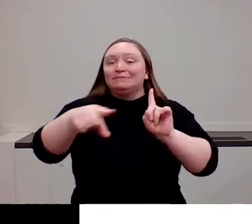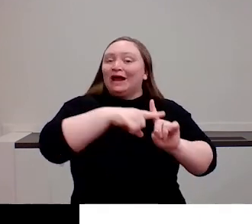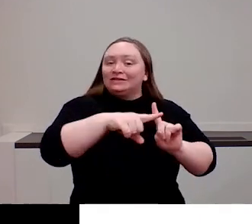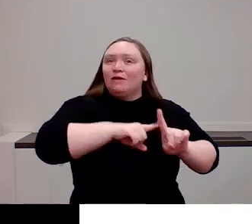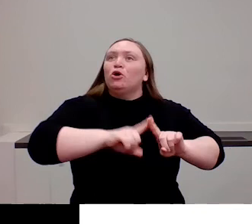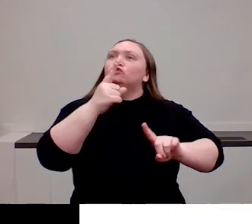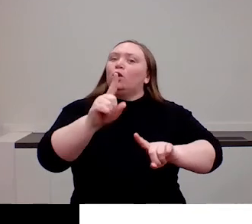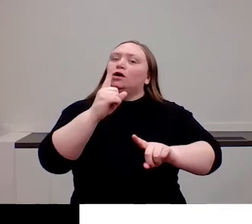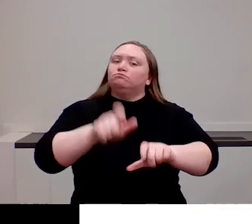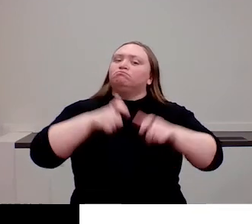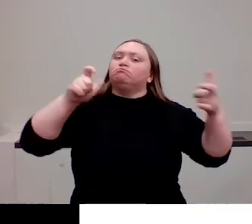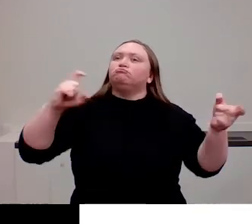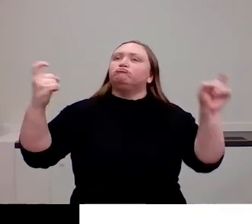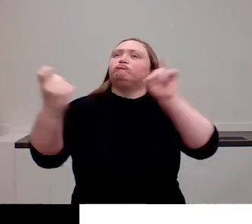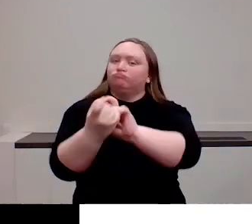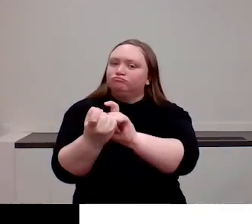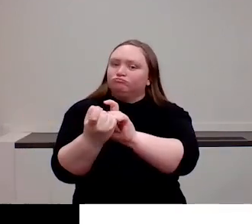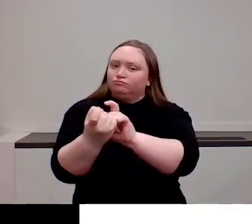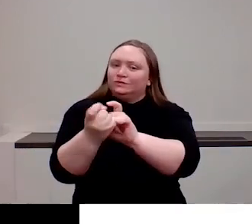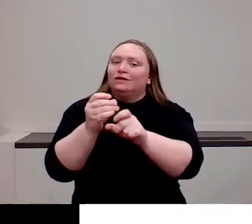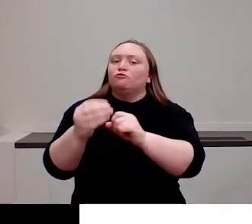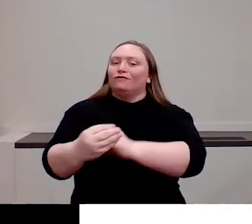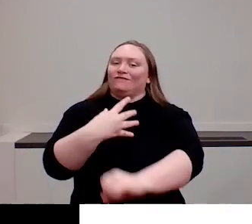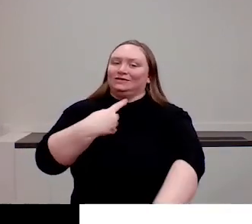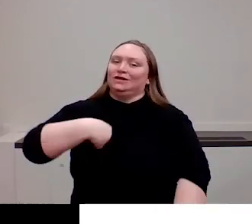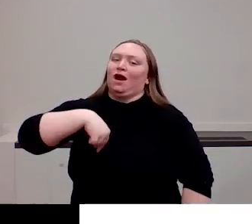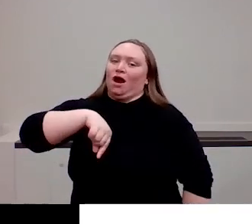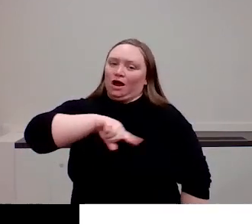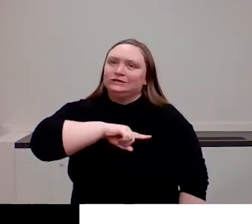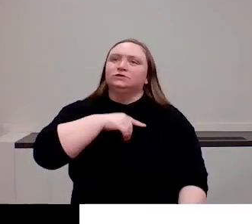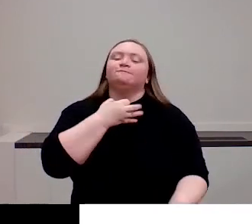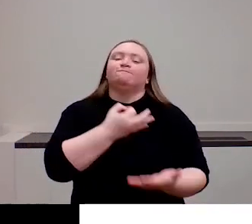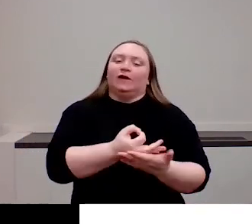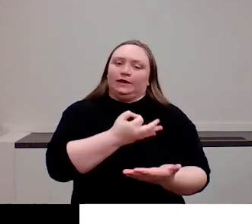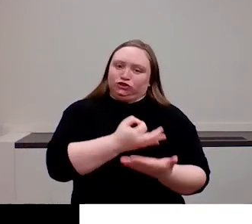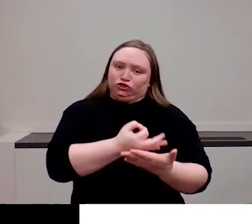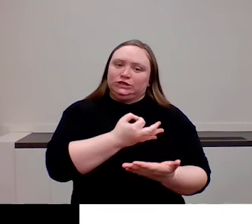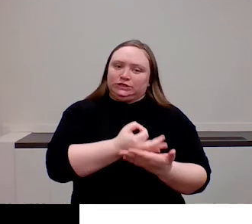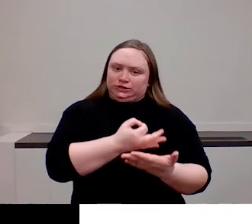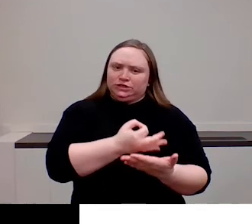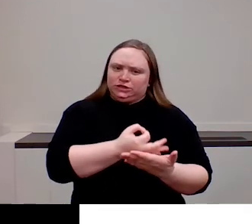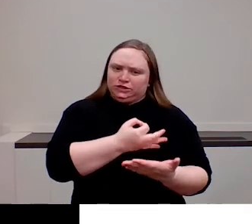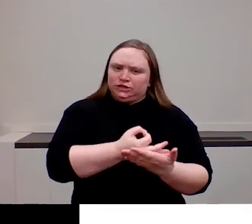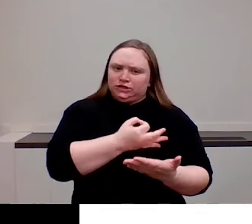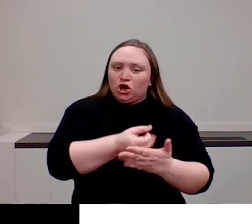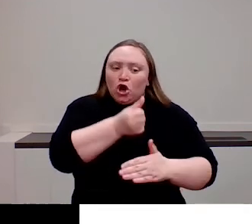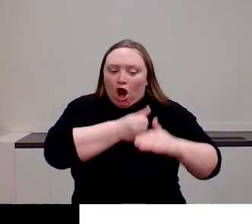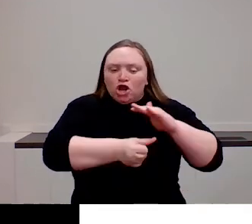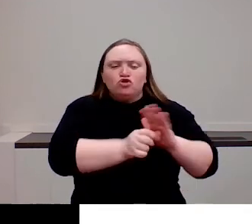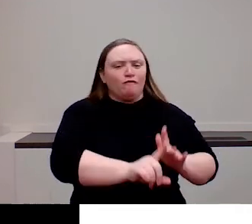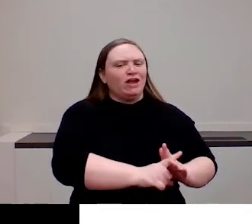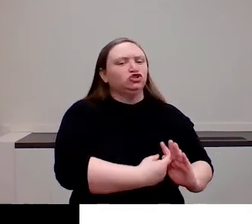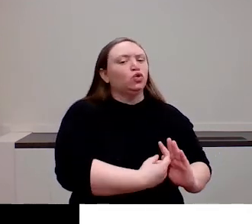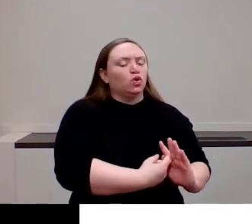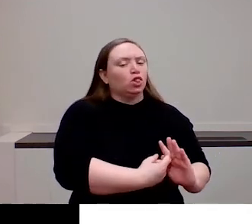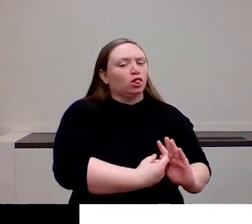one major change that they did put in affects us financially in the fact that under the